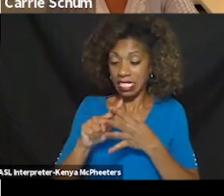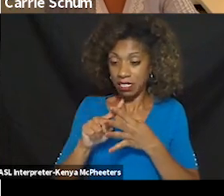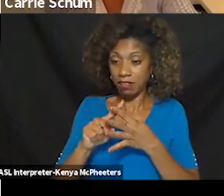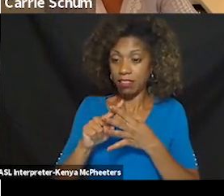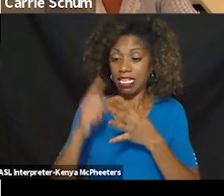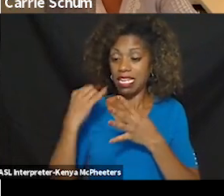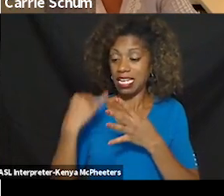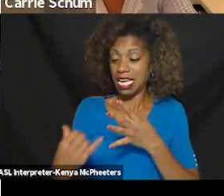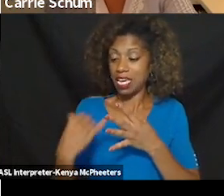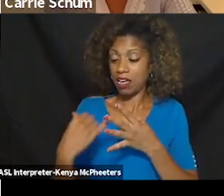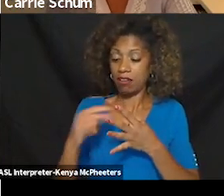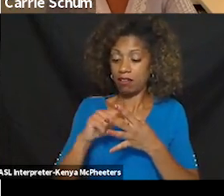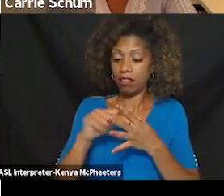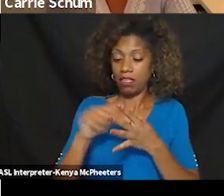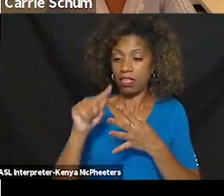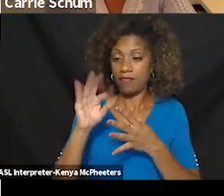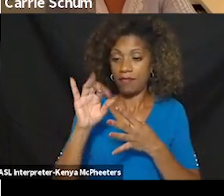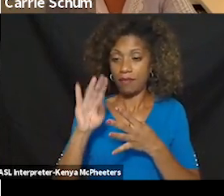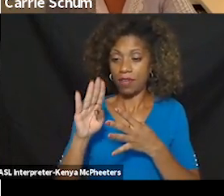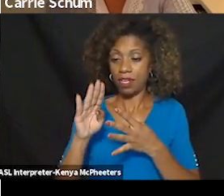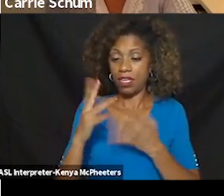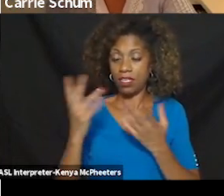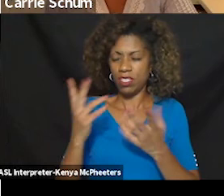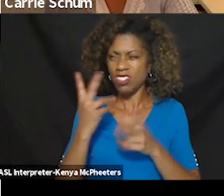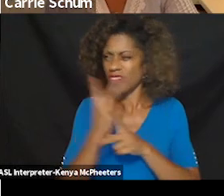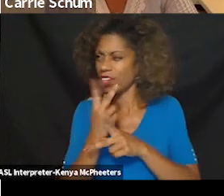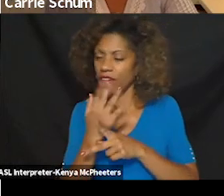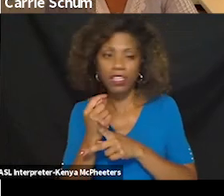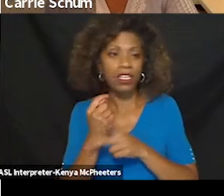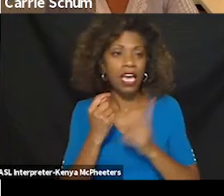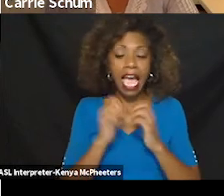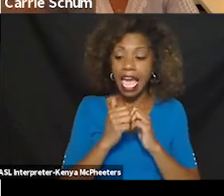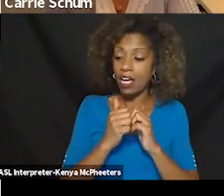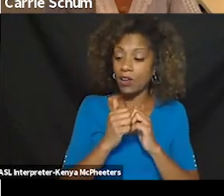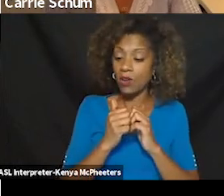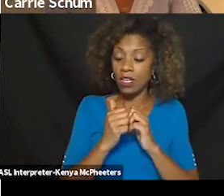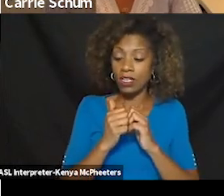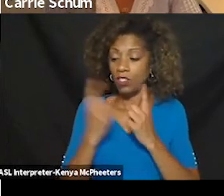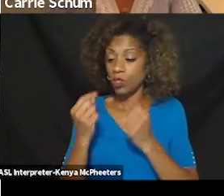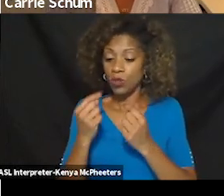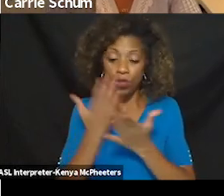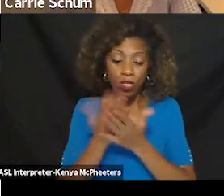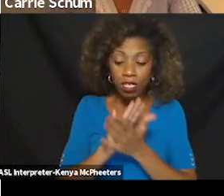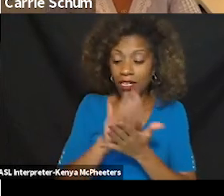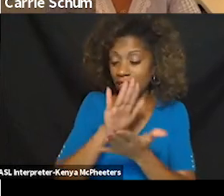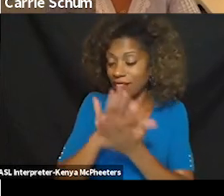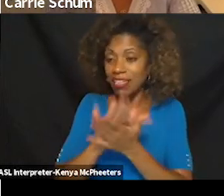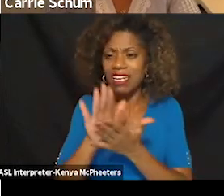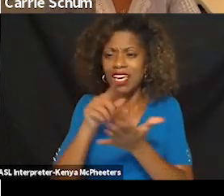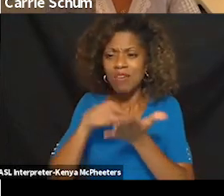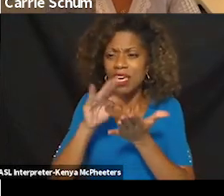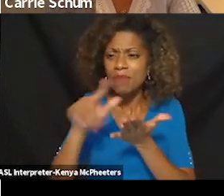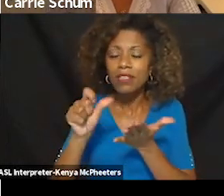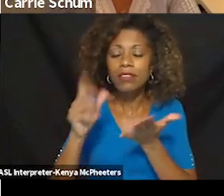their family, if they had to go to work, what to do at work, how to keep things going. So, and the messaging kept changing. So people were